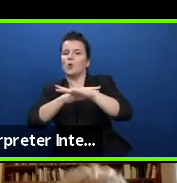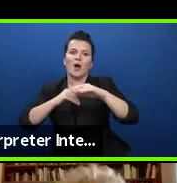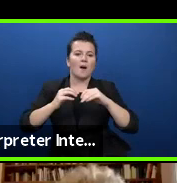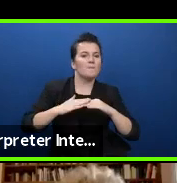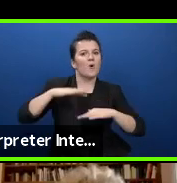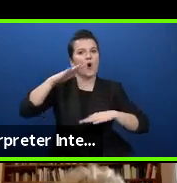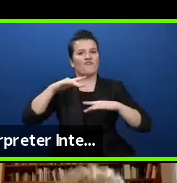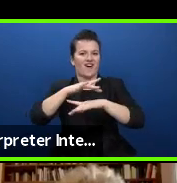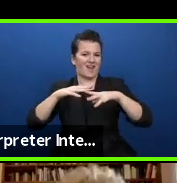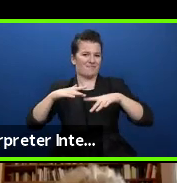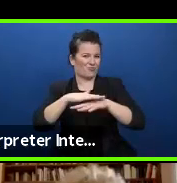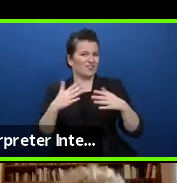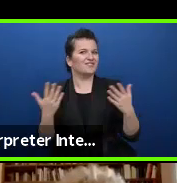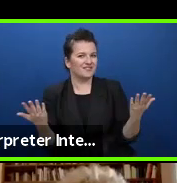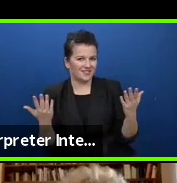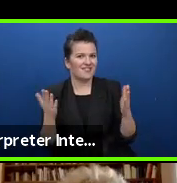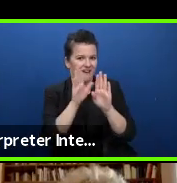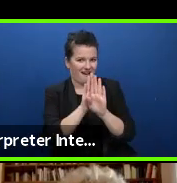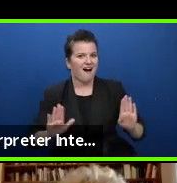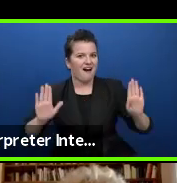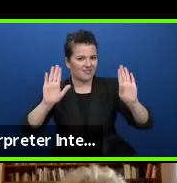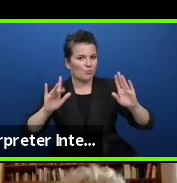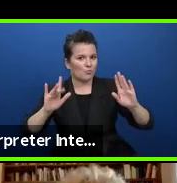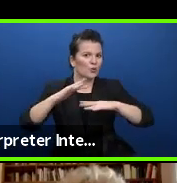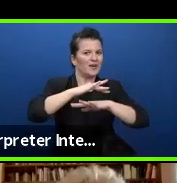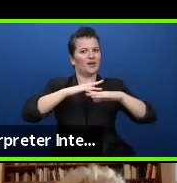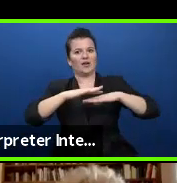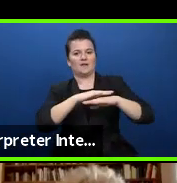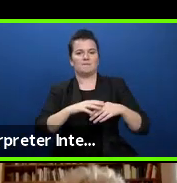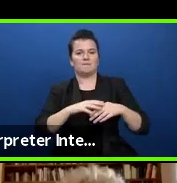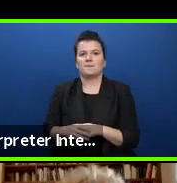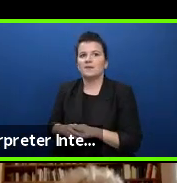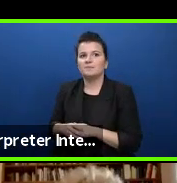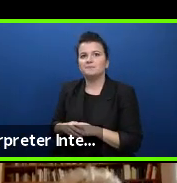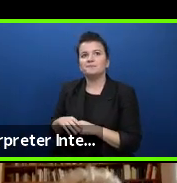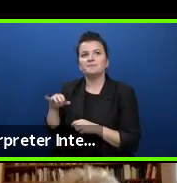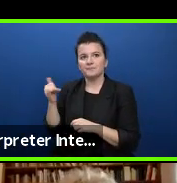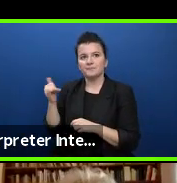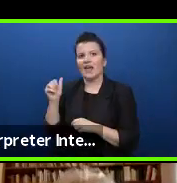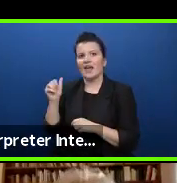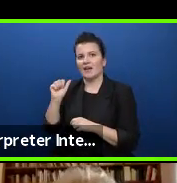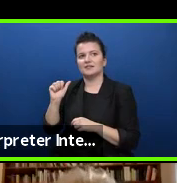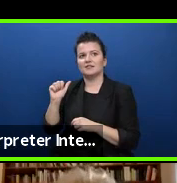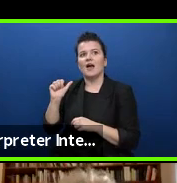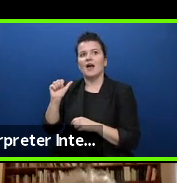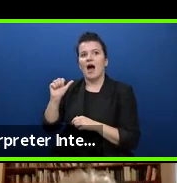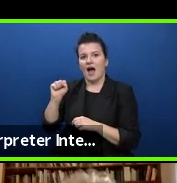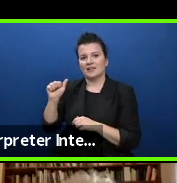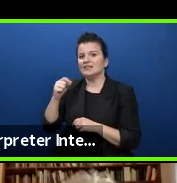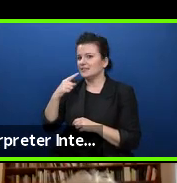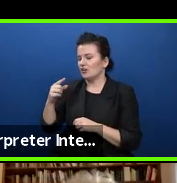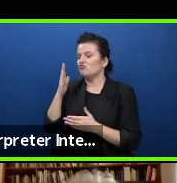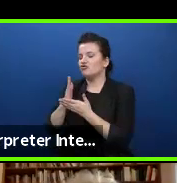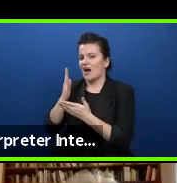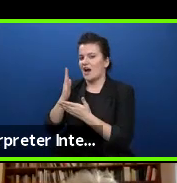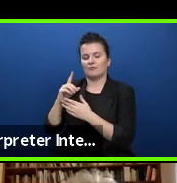situation of the independent artist has certainly been drawn, and we need to keep hammering on that for sure